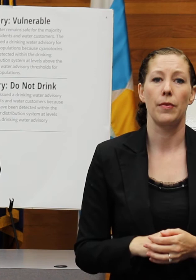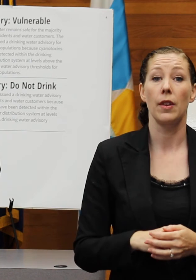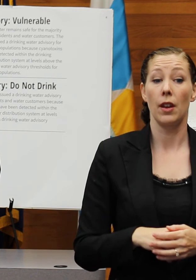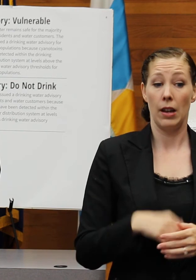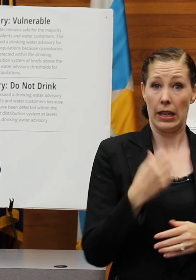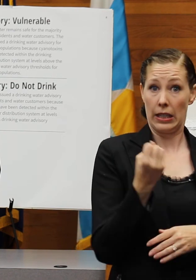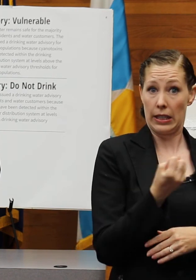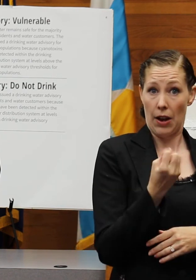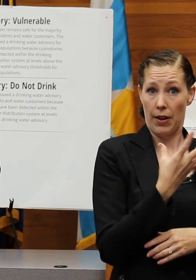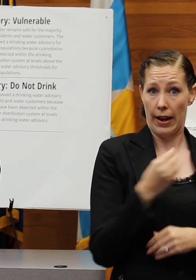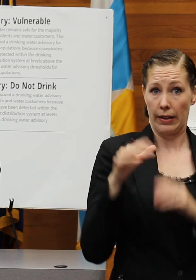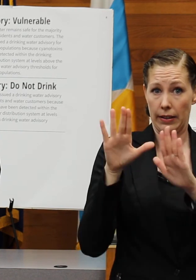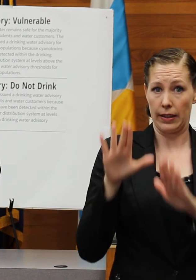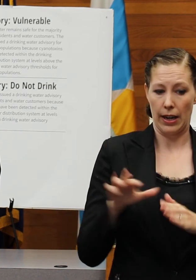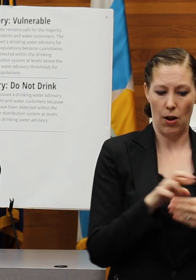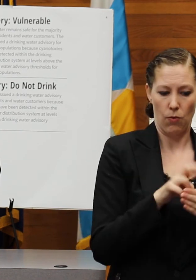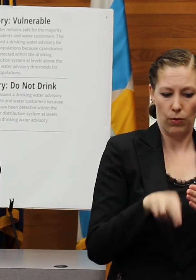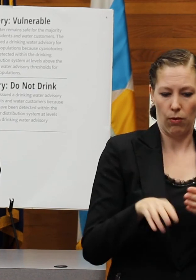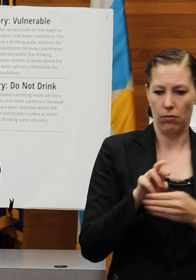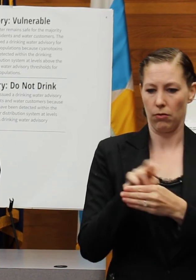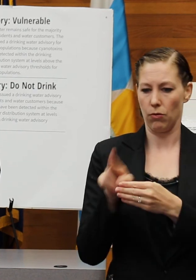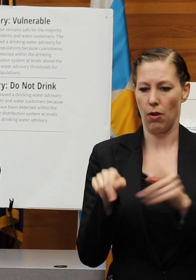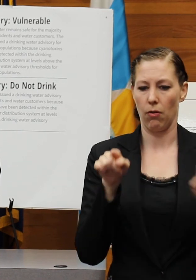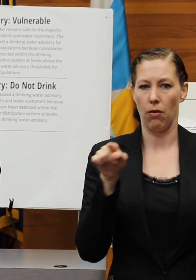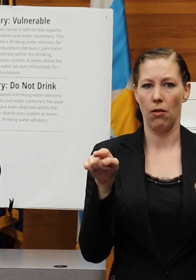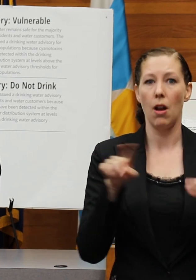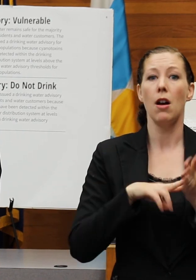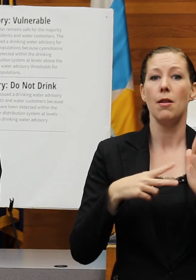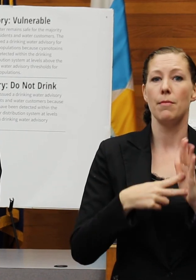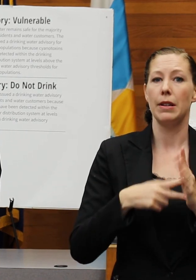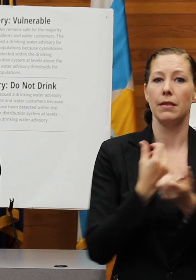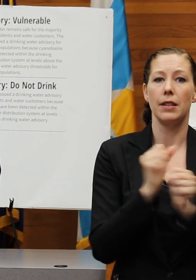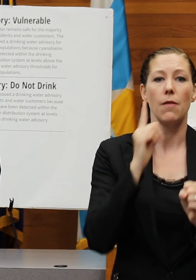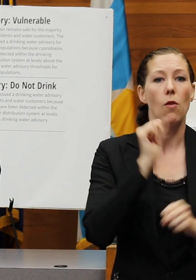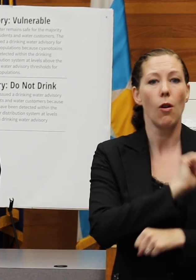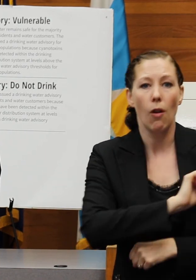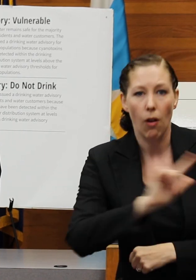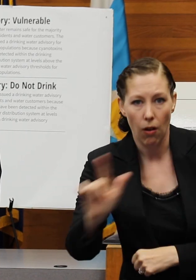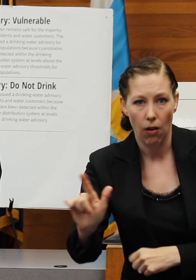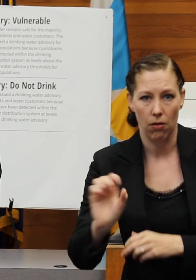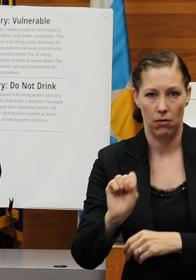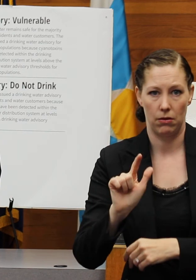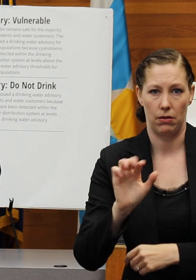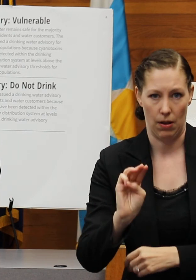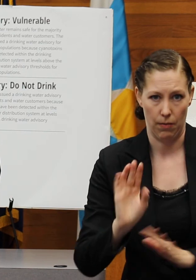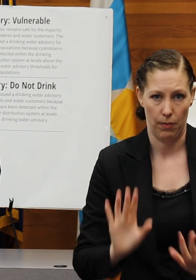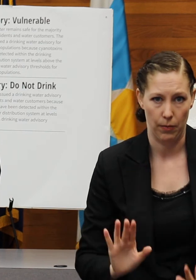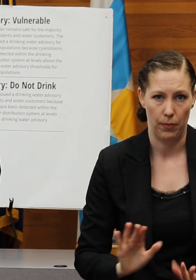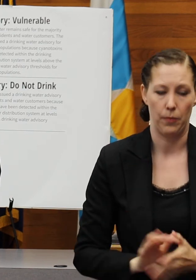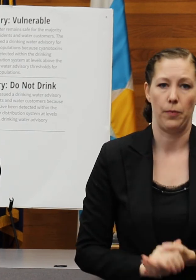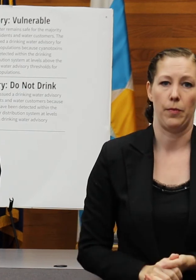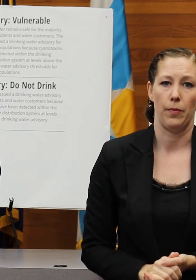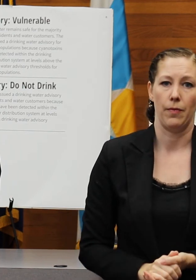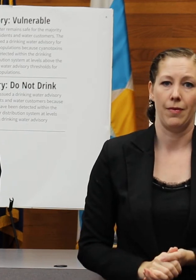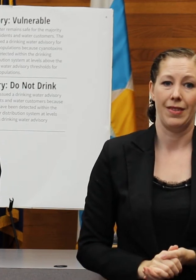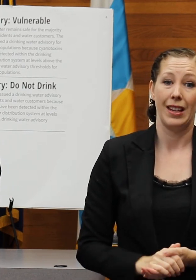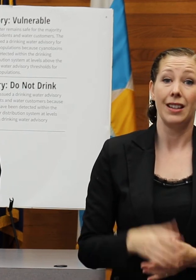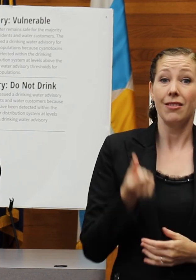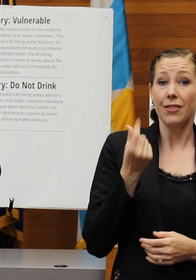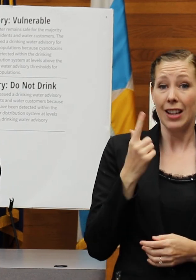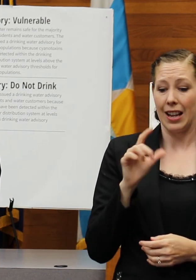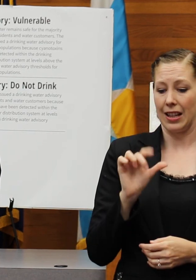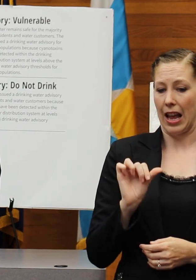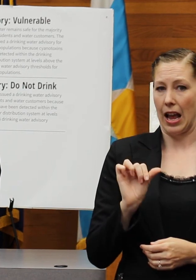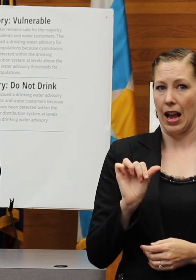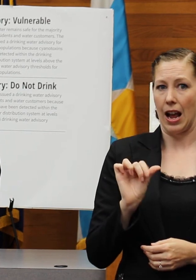Saturday and Sunday indicate the water is safe to drink for everyone. We need to get through this period of algae. We need to